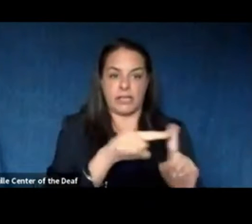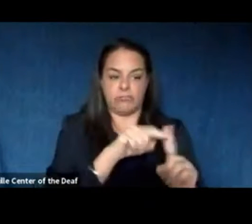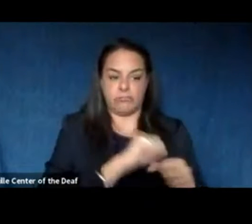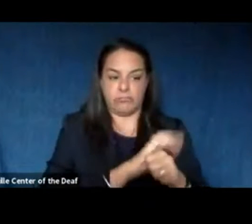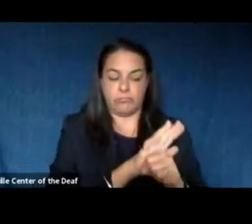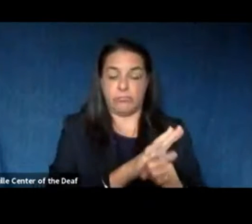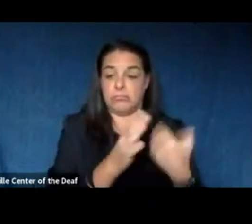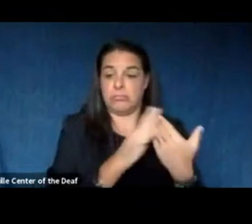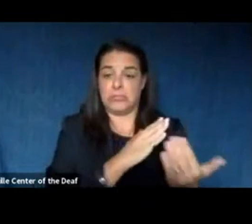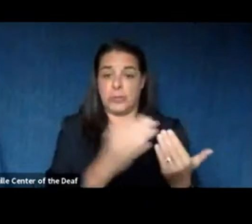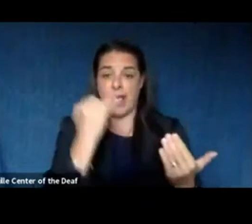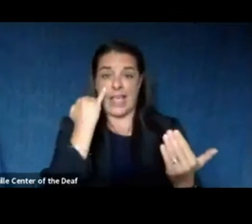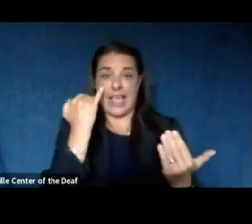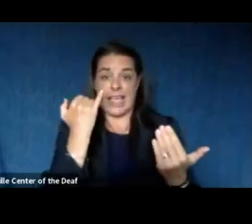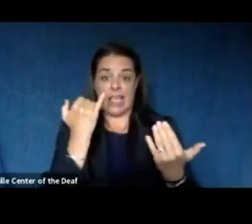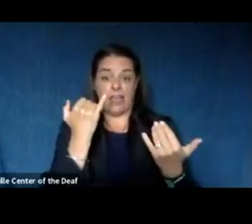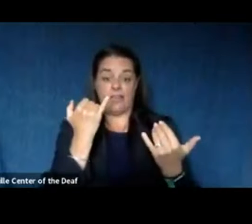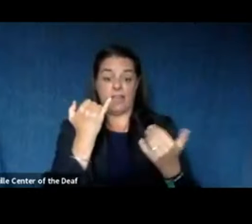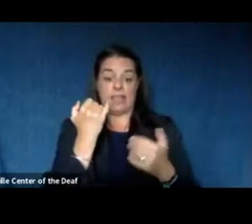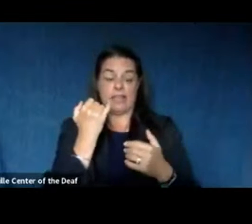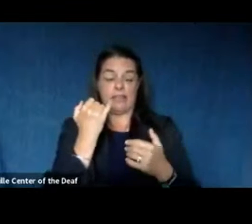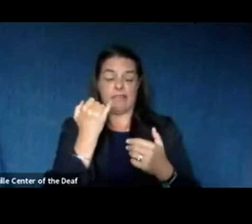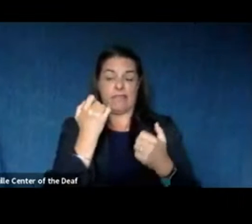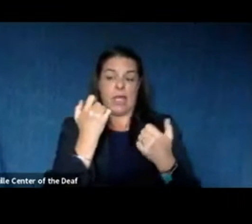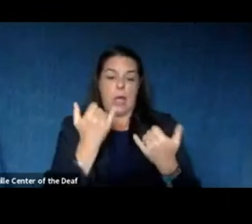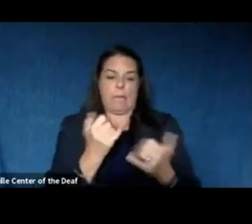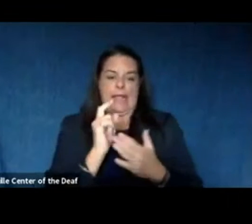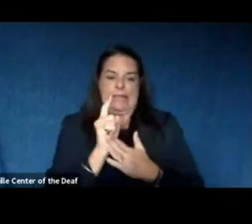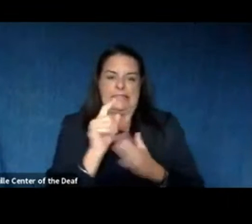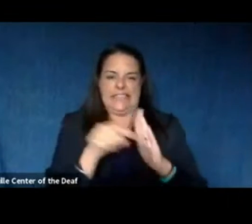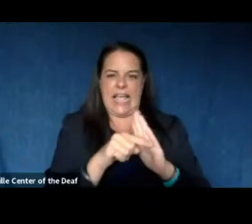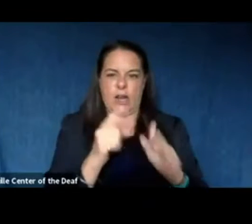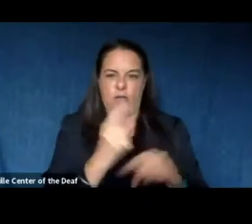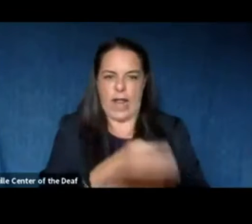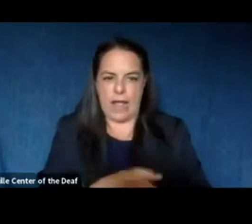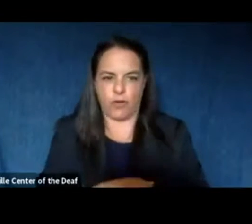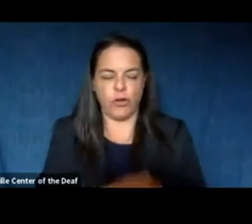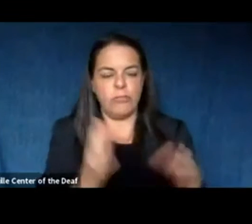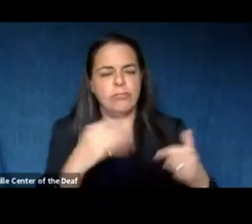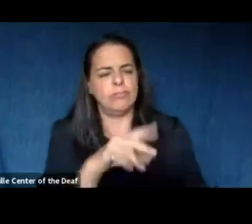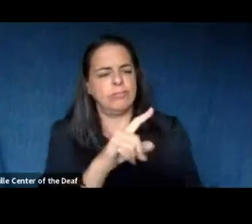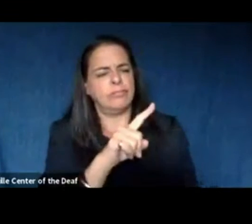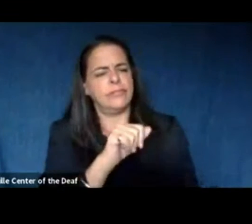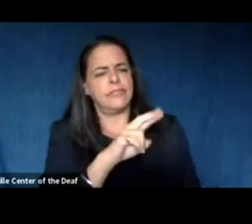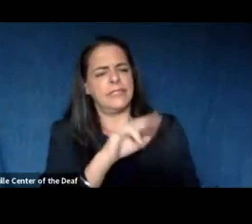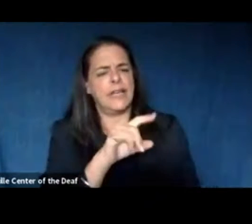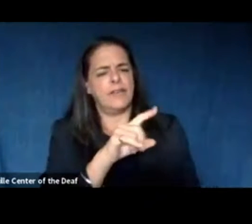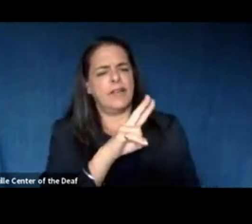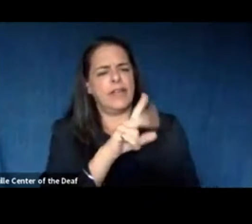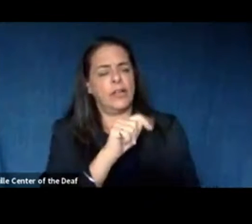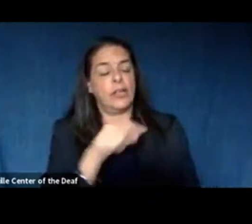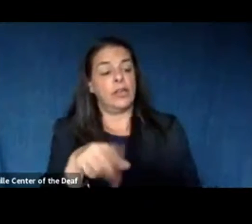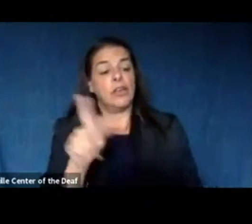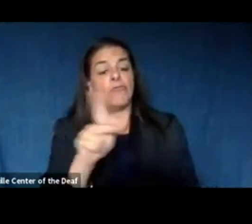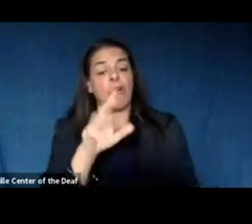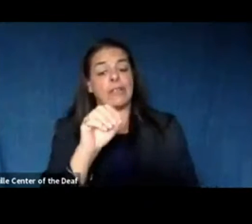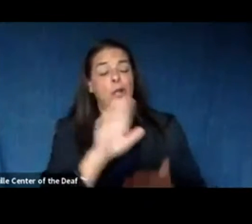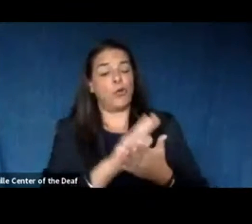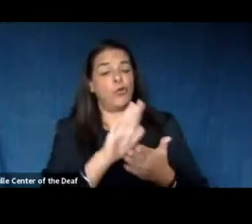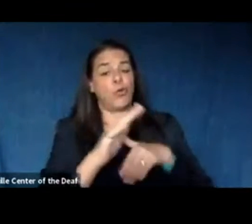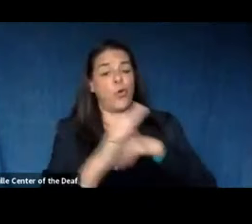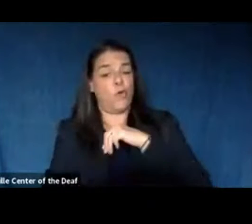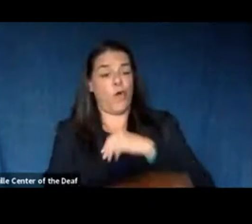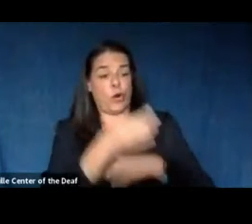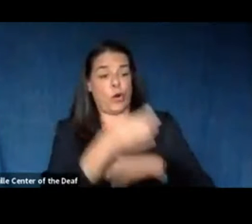was an immediate negative test following that. Also from David with WBLT, with Knox County schools getting ready to start, have